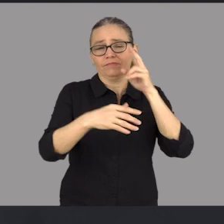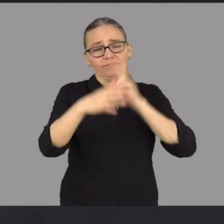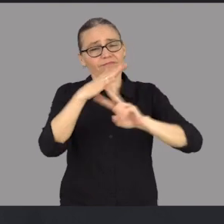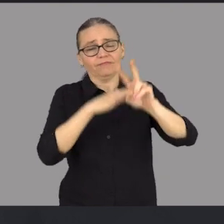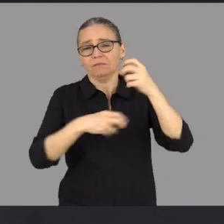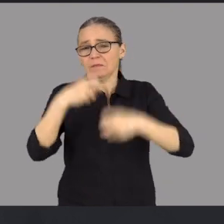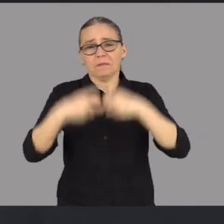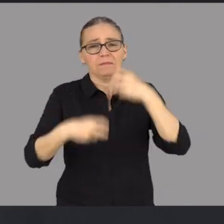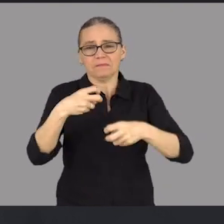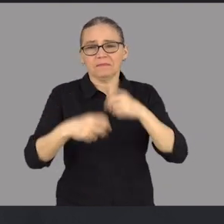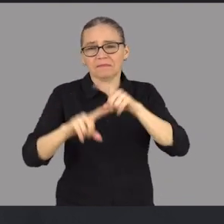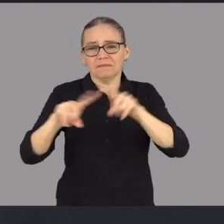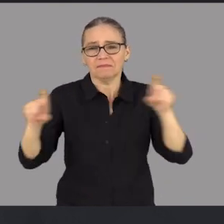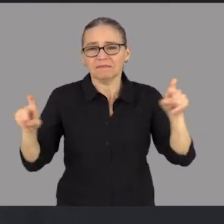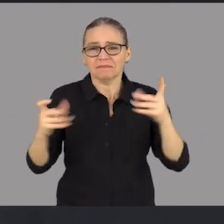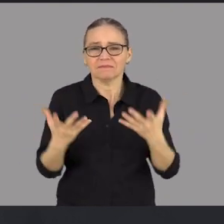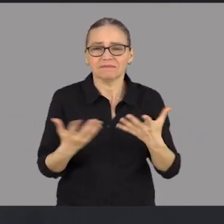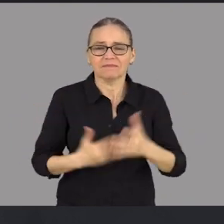with this.